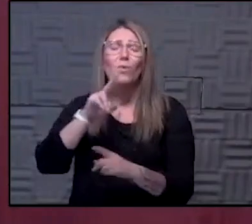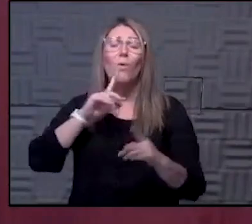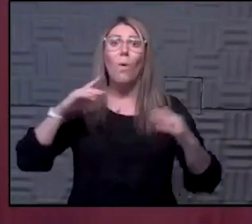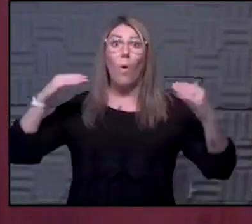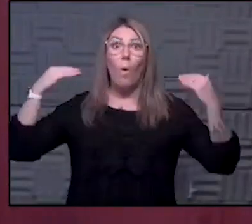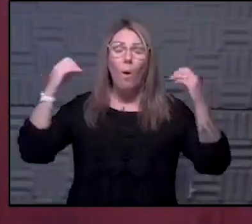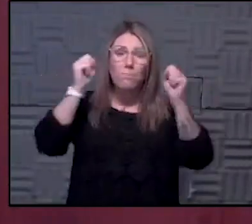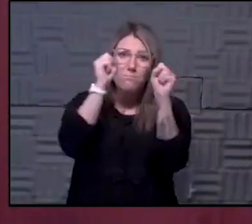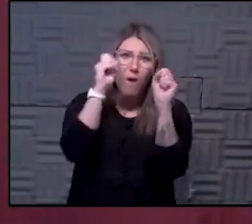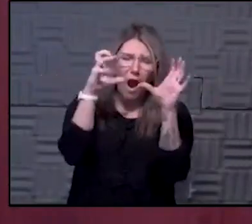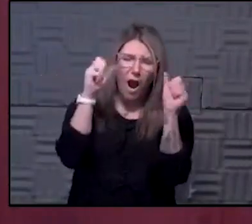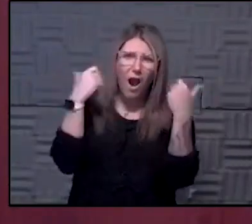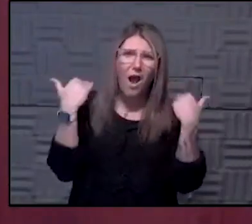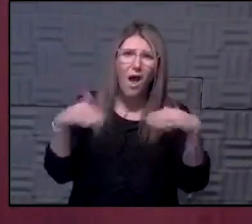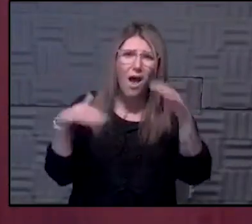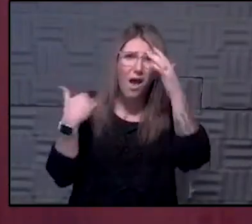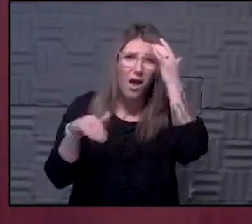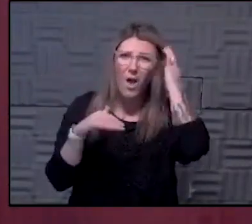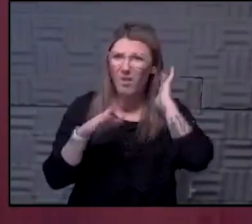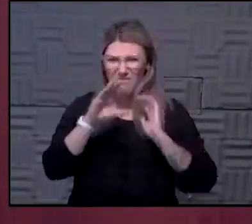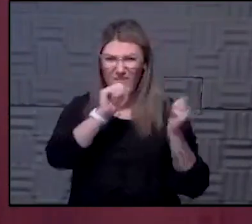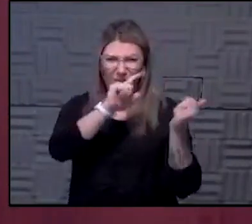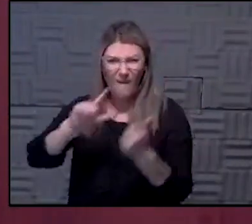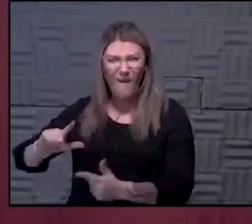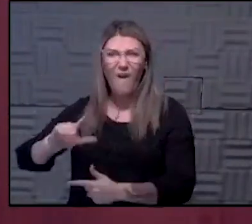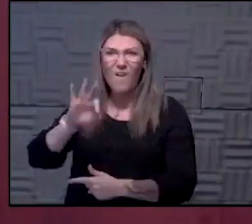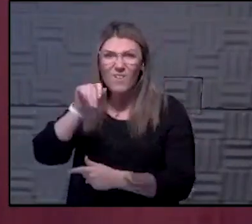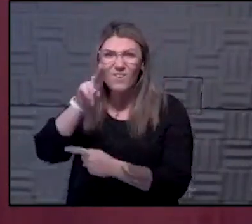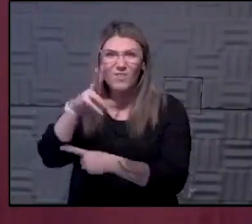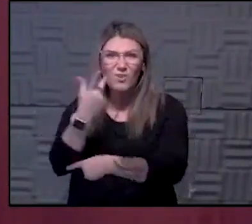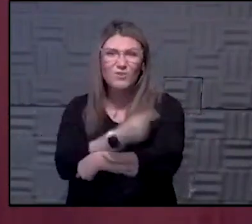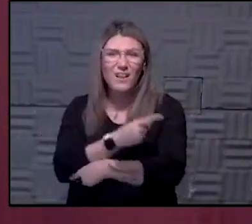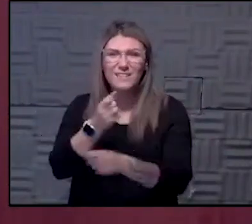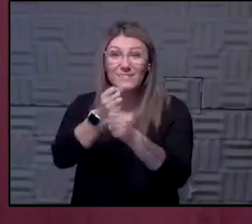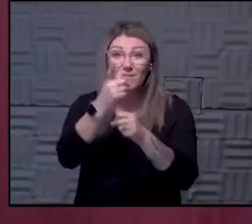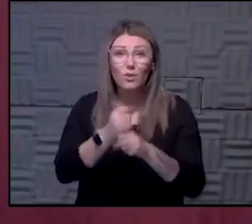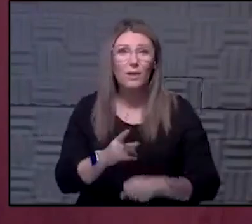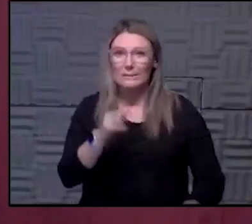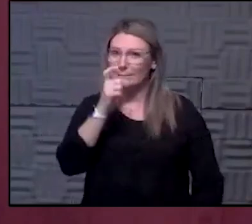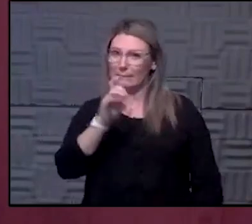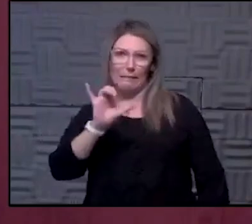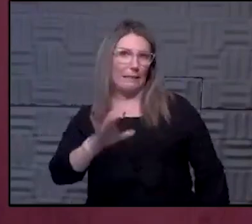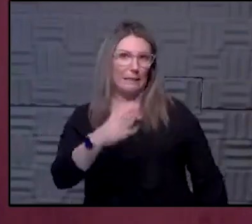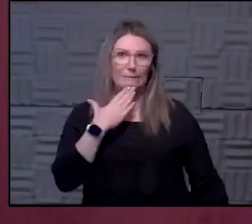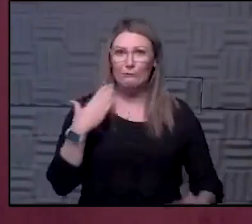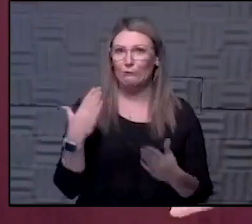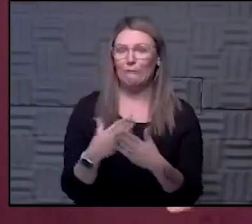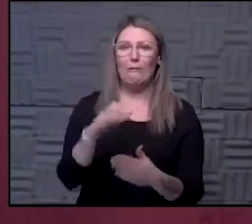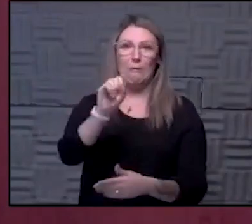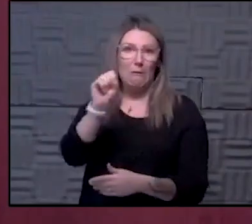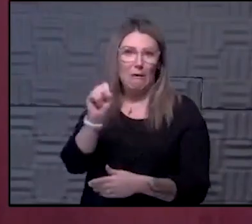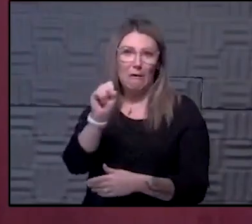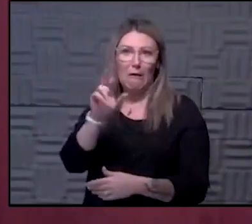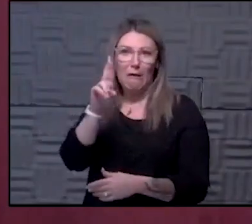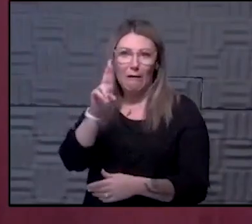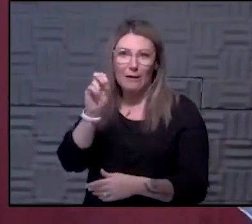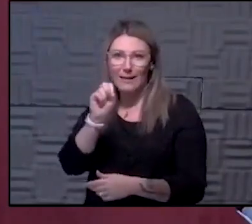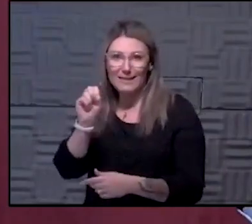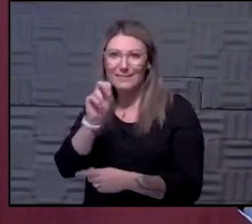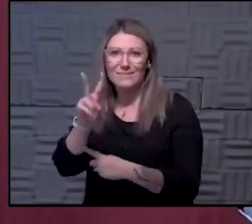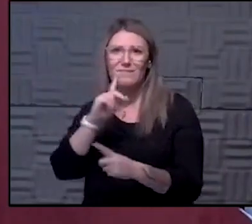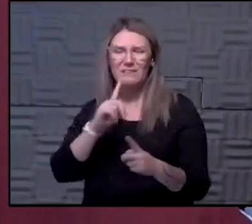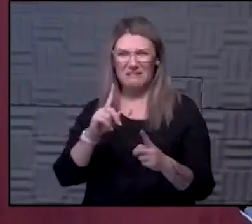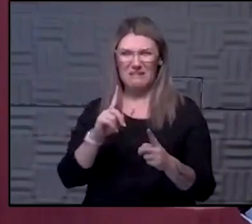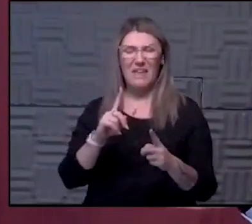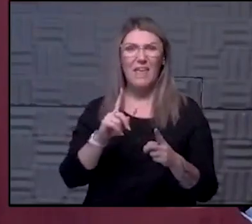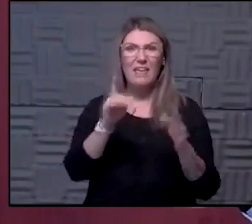astonishing, Yeah. right? And we all got our flu shot. We got our flu shots every year. It is not this good. RSV, same thing. Common colds. How many people